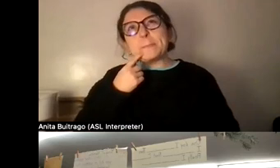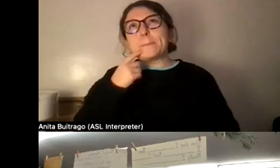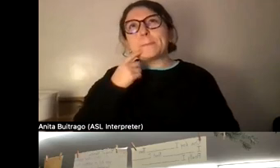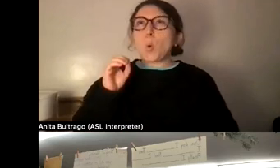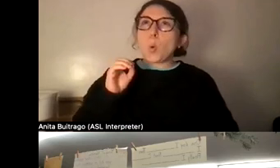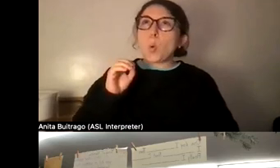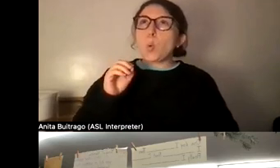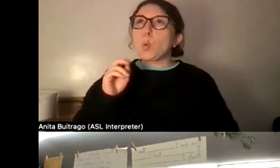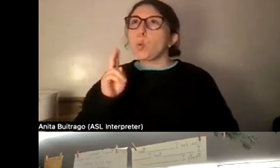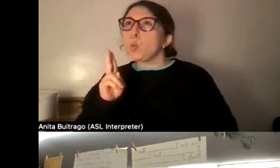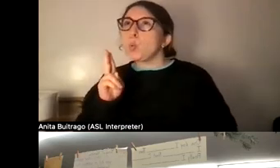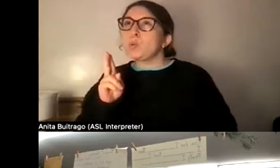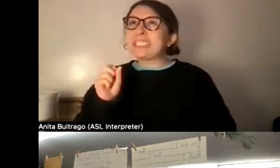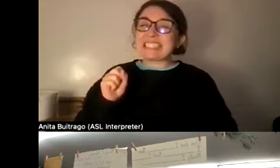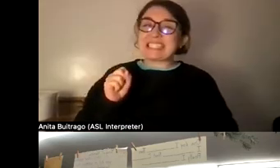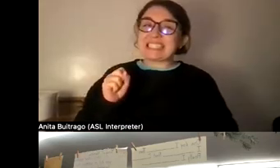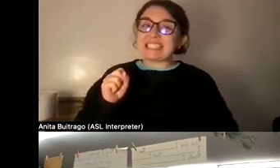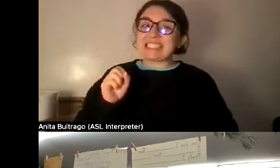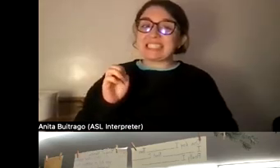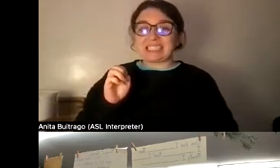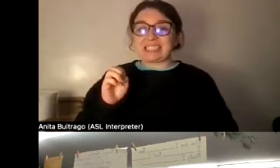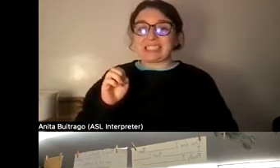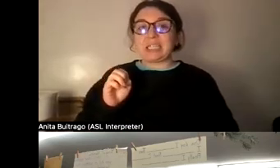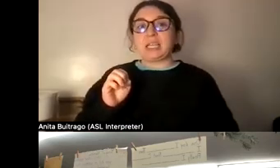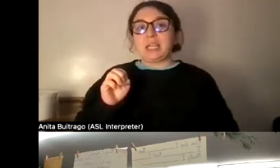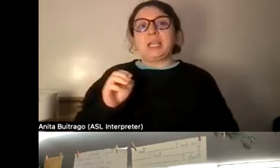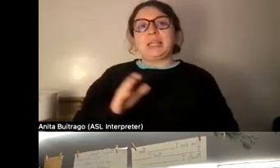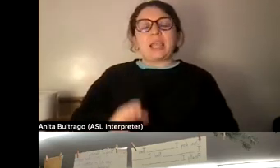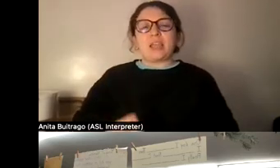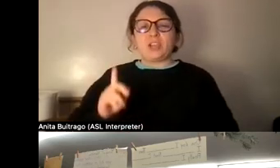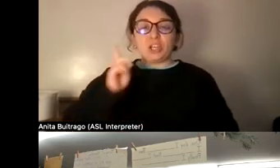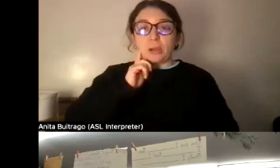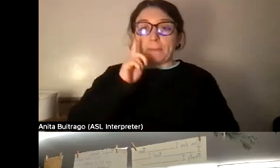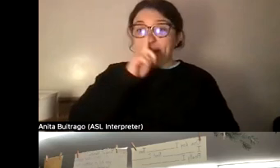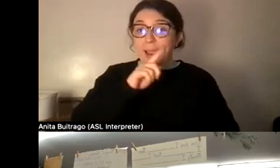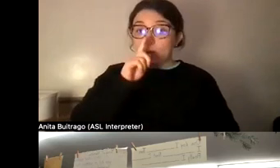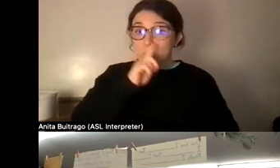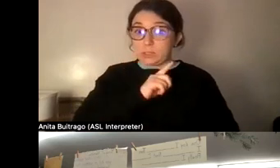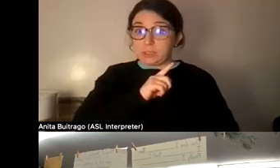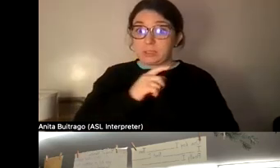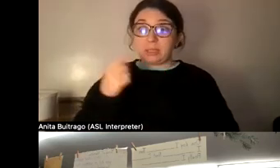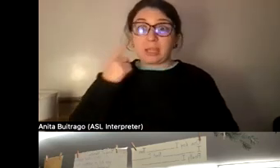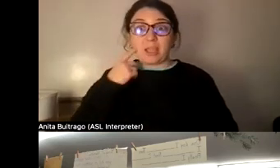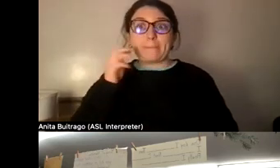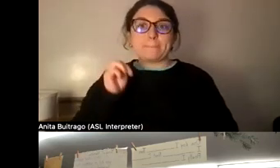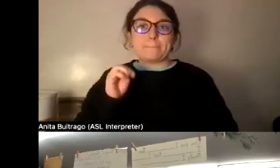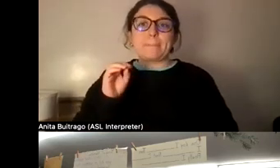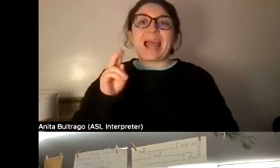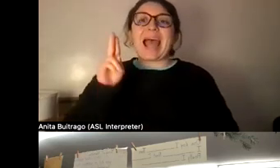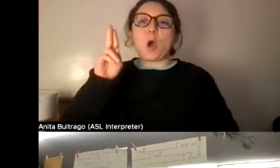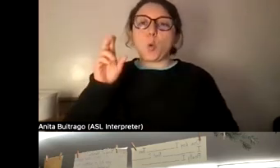z, they would never hear mouse. But if they read ow, oh,